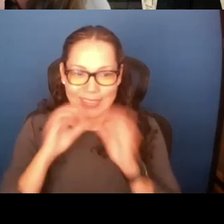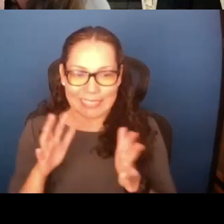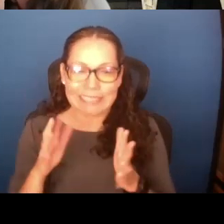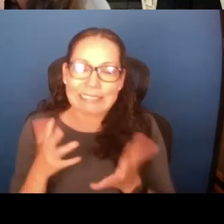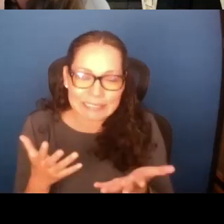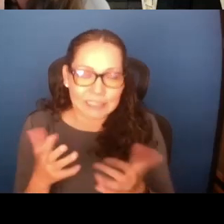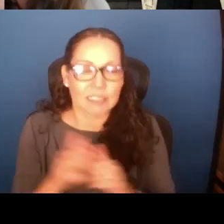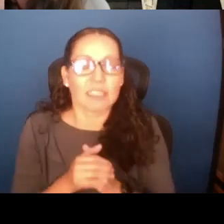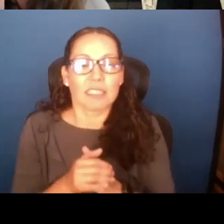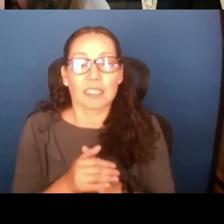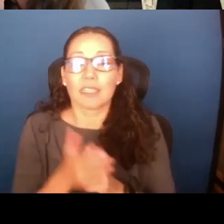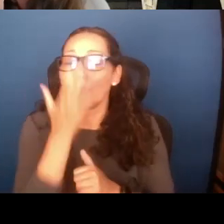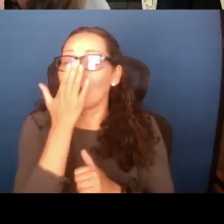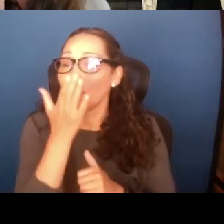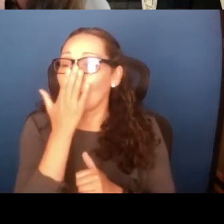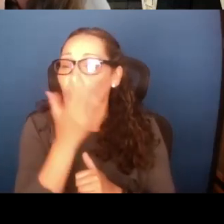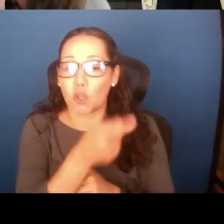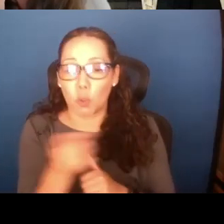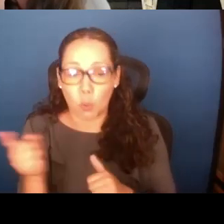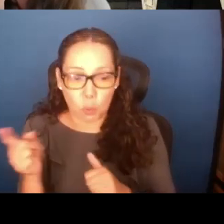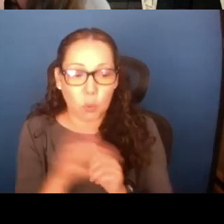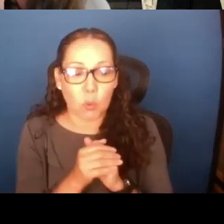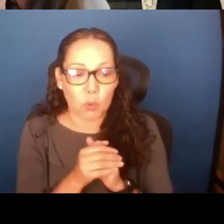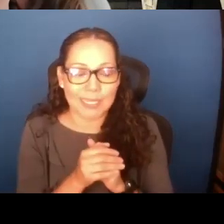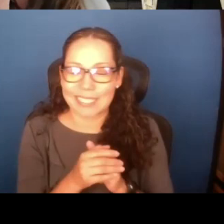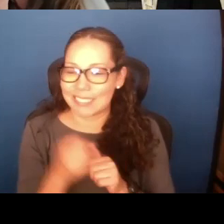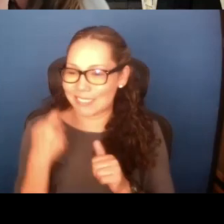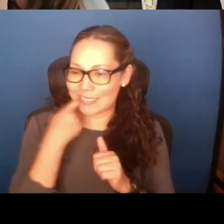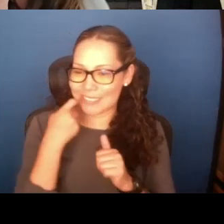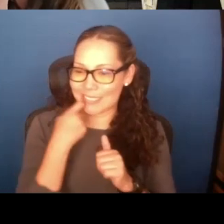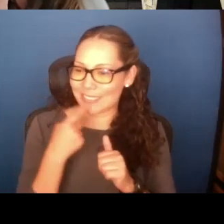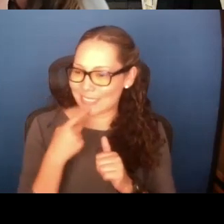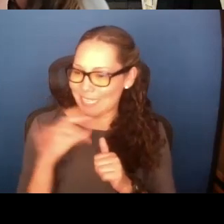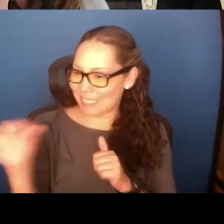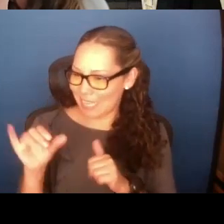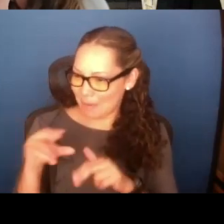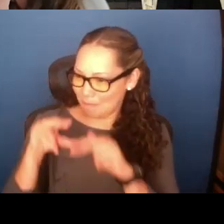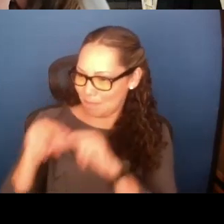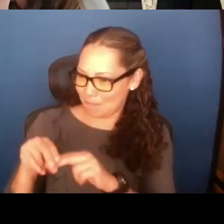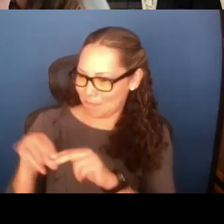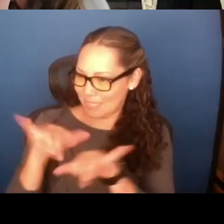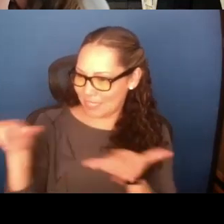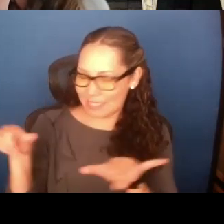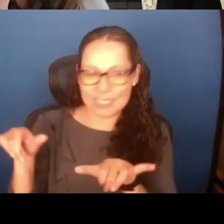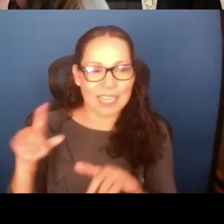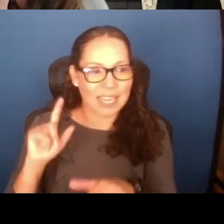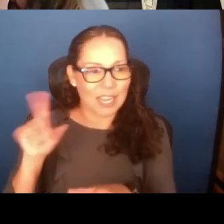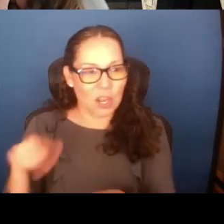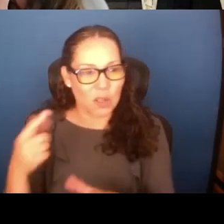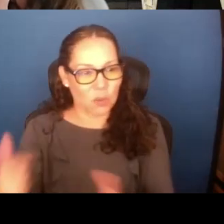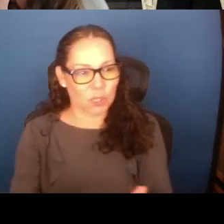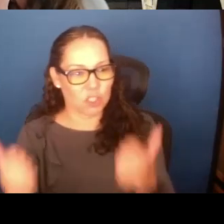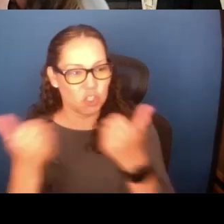I just wanted to say thanks, Maitli. I was just about to say something very, very similar, almost like a challenge to anyone who